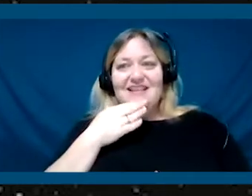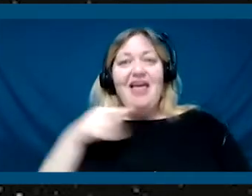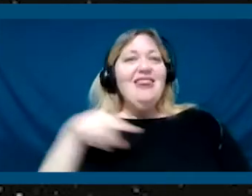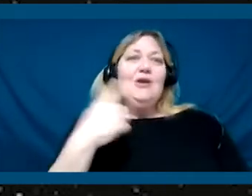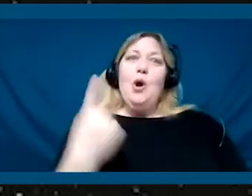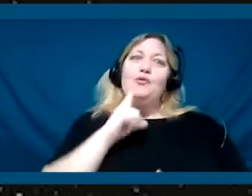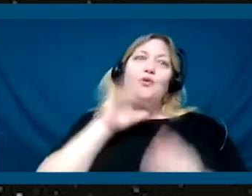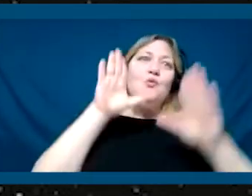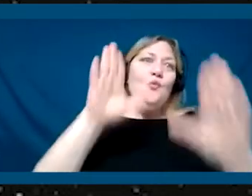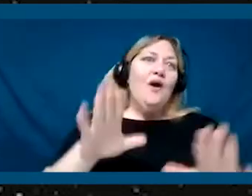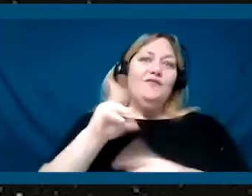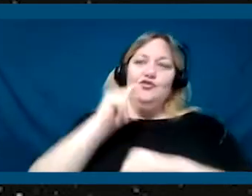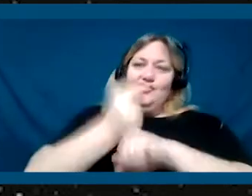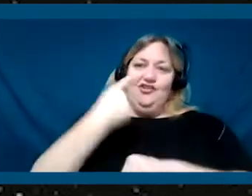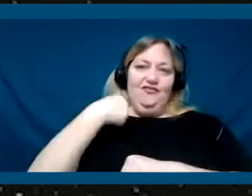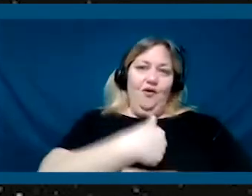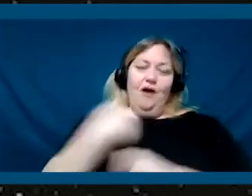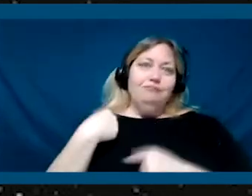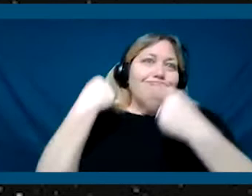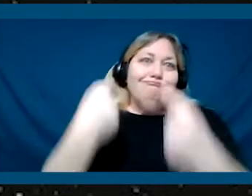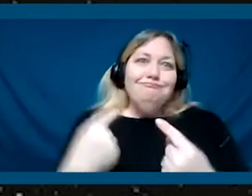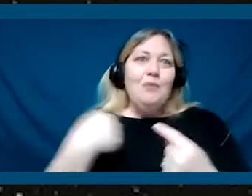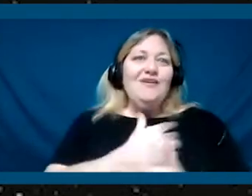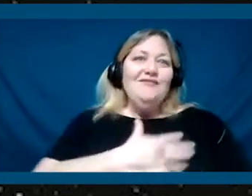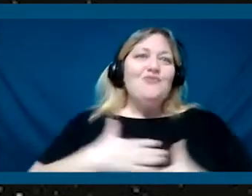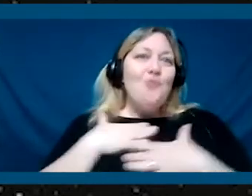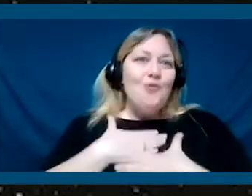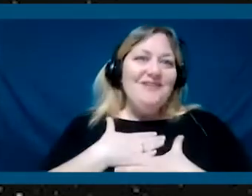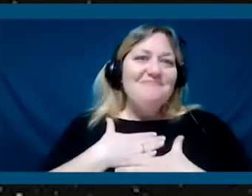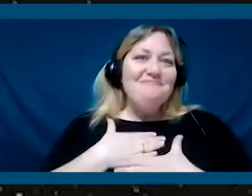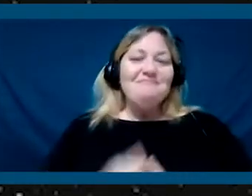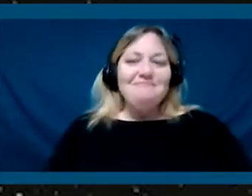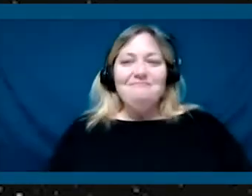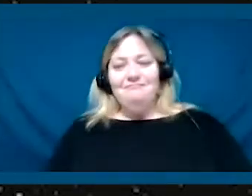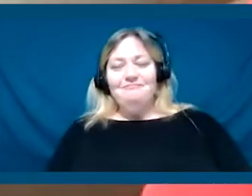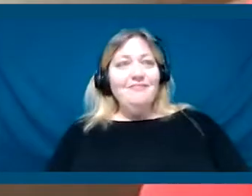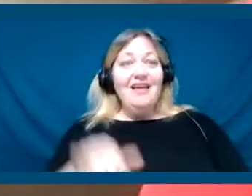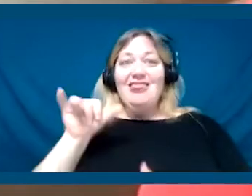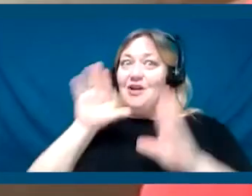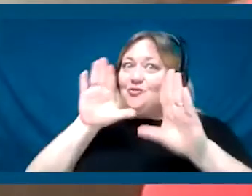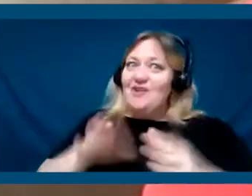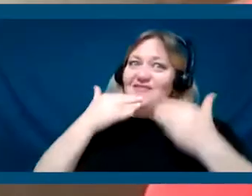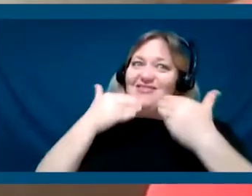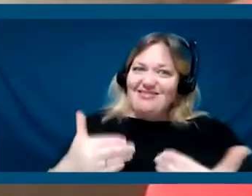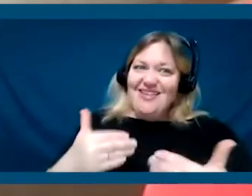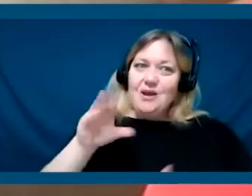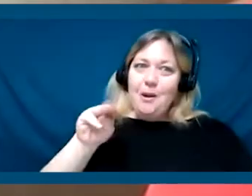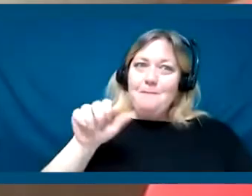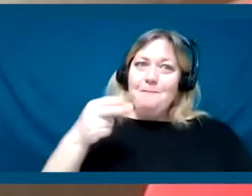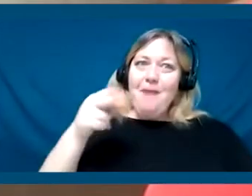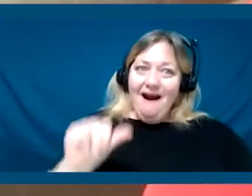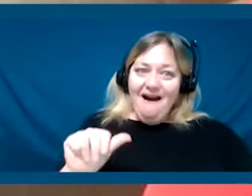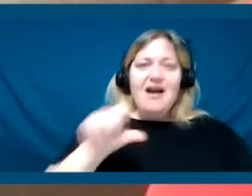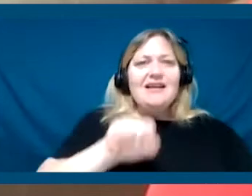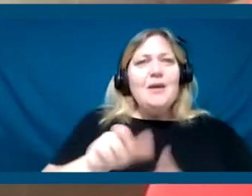a great tradition for us, and that we've always enjoyed. That's wonderful. Thank you, Maha. Can we